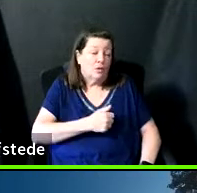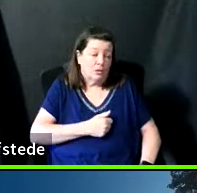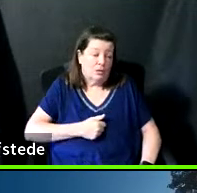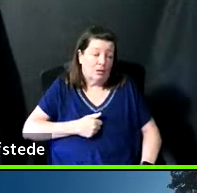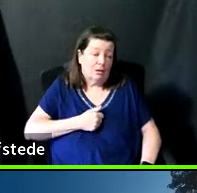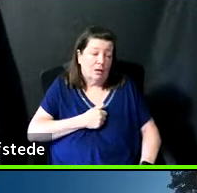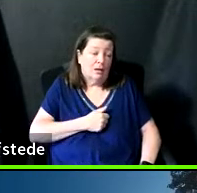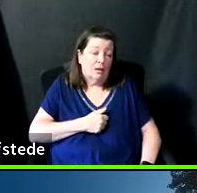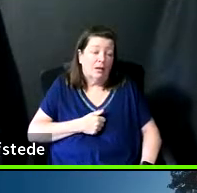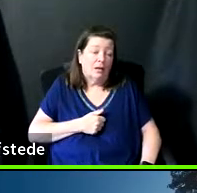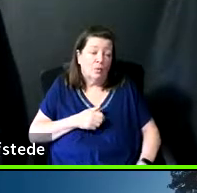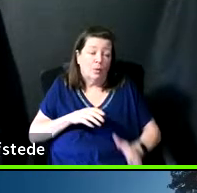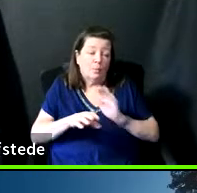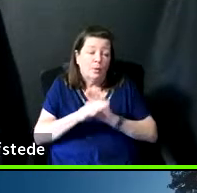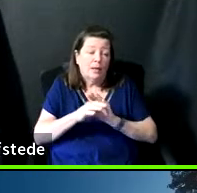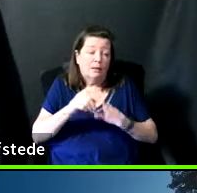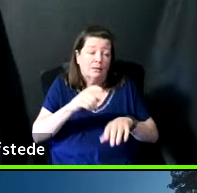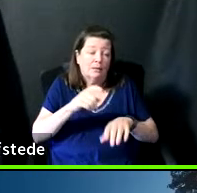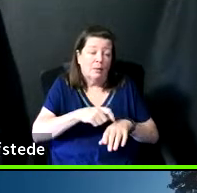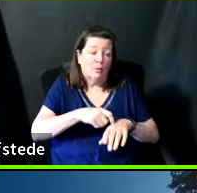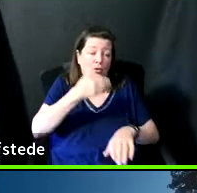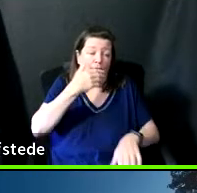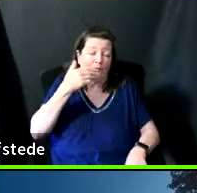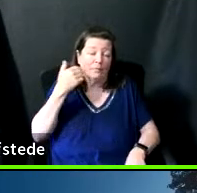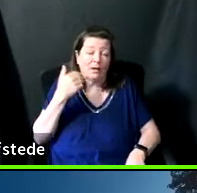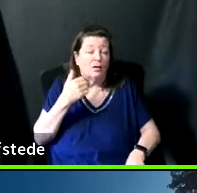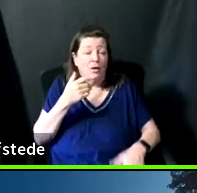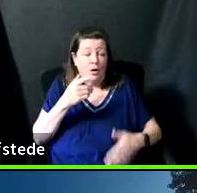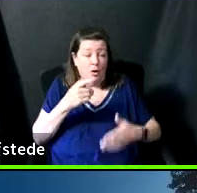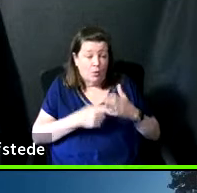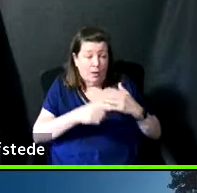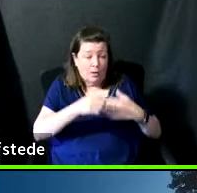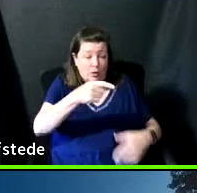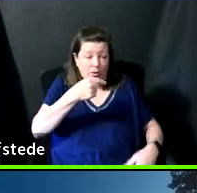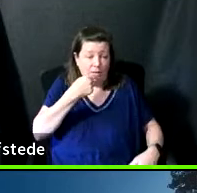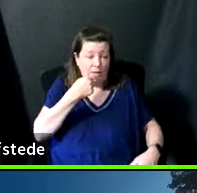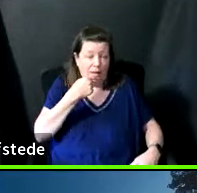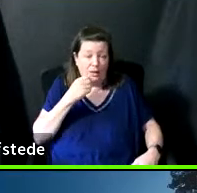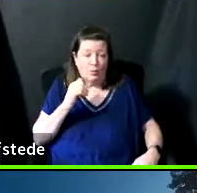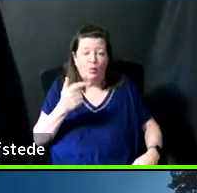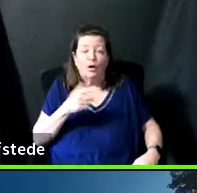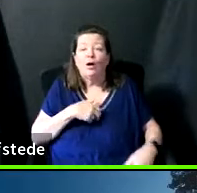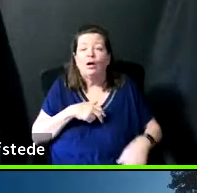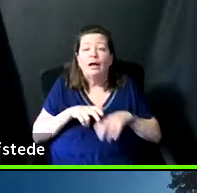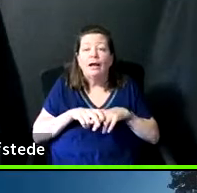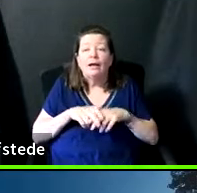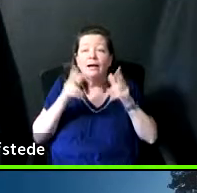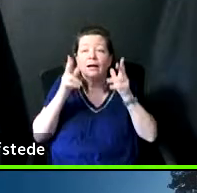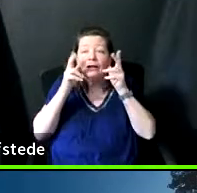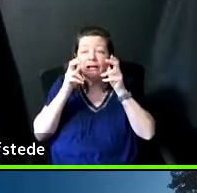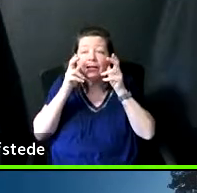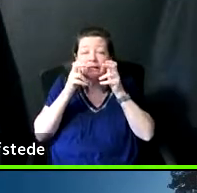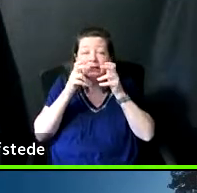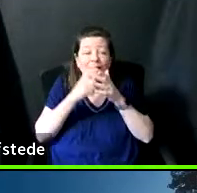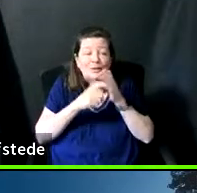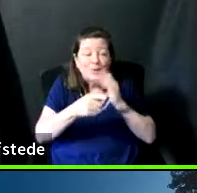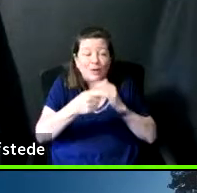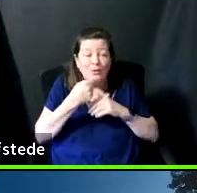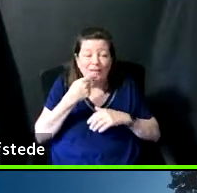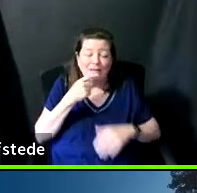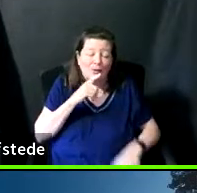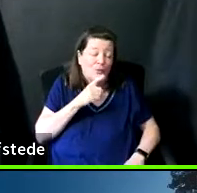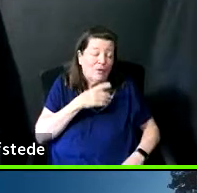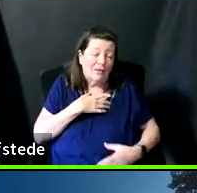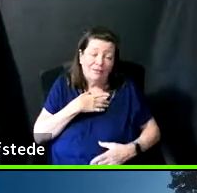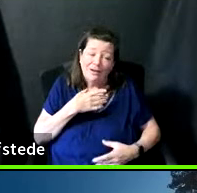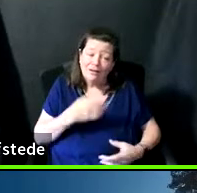have better transmission. But frankly, what you were saying, we were all kind of just sitting on the edge of our chairs listening to you. So